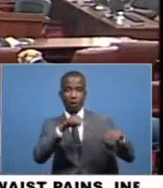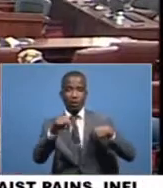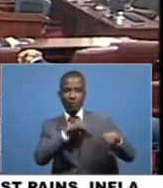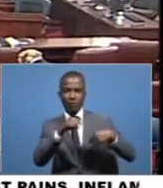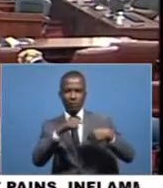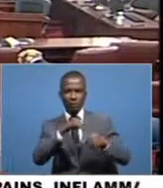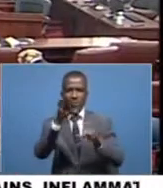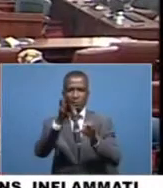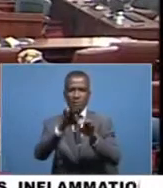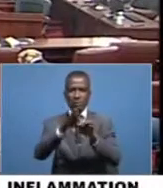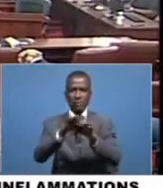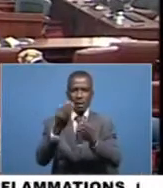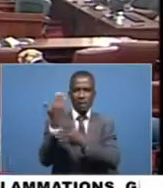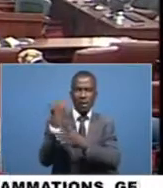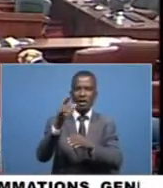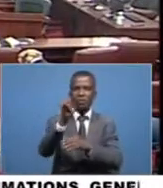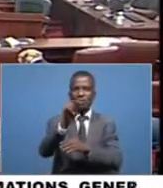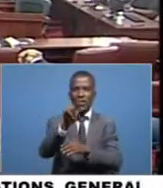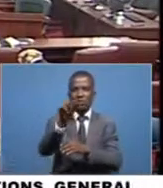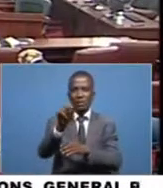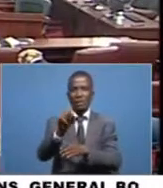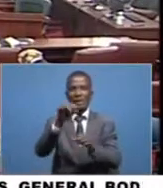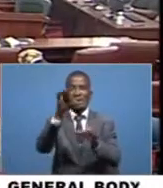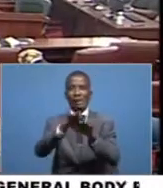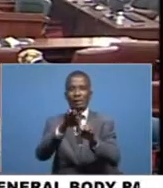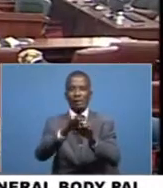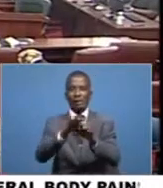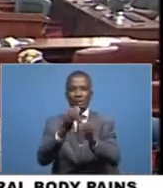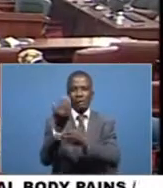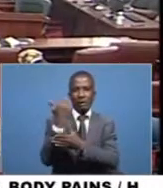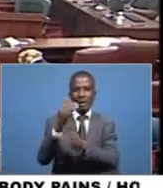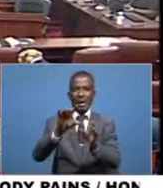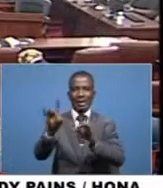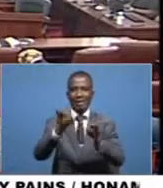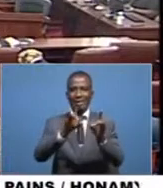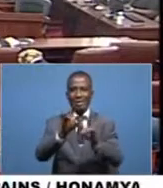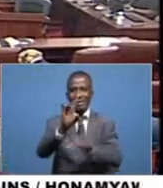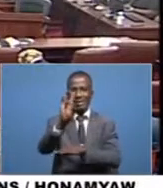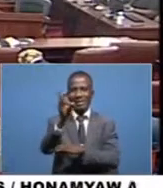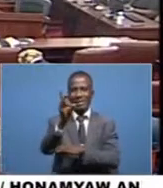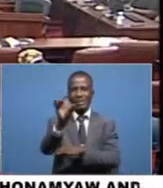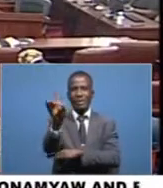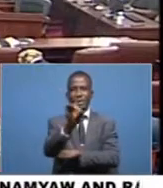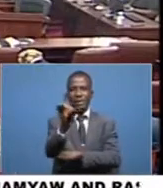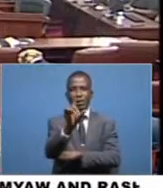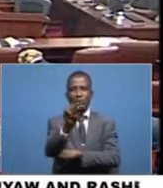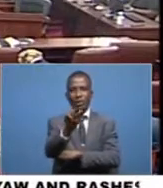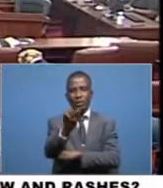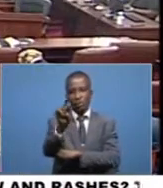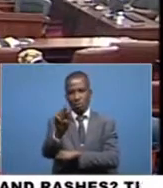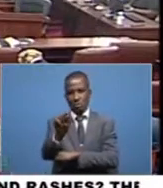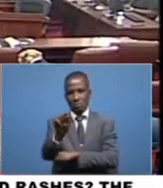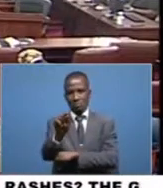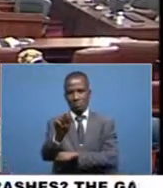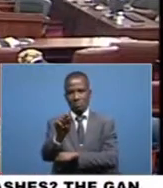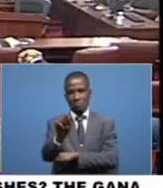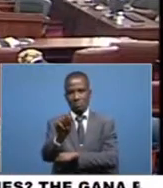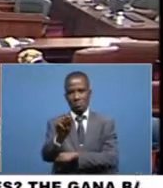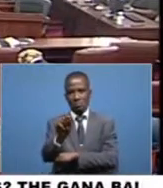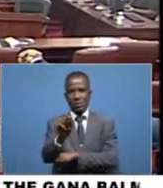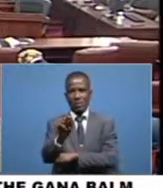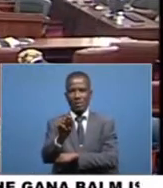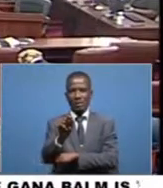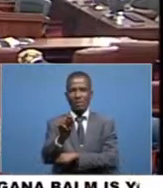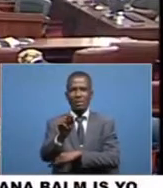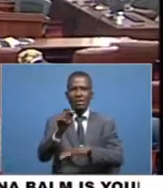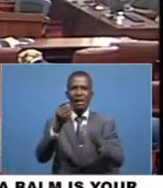election of the president in the 2020 presidential elections conducted on the 7th December 2020. At the